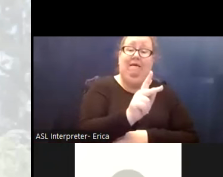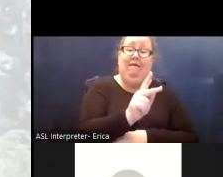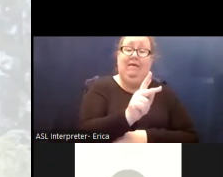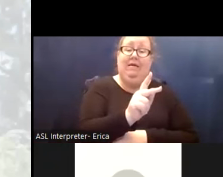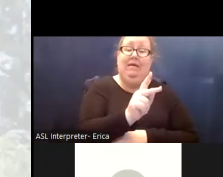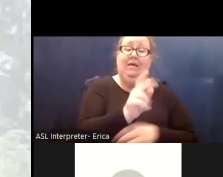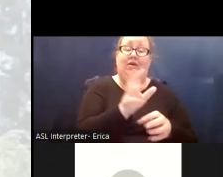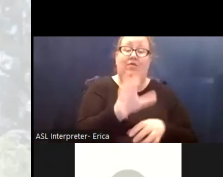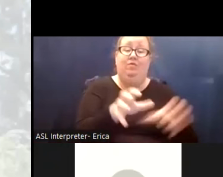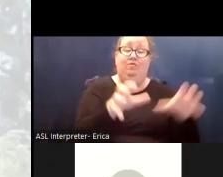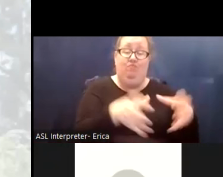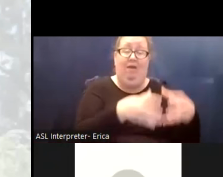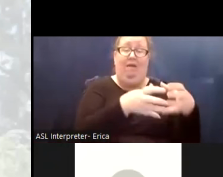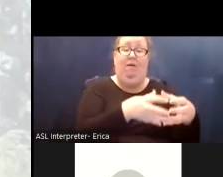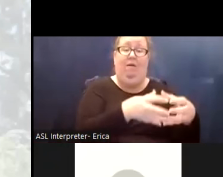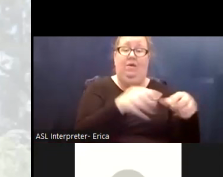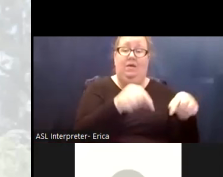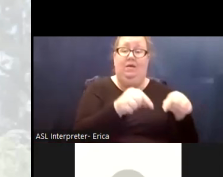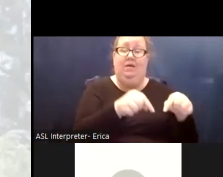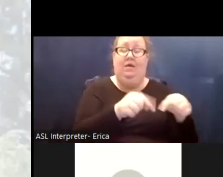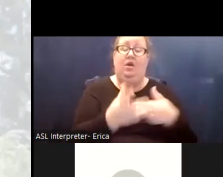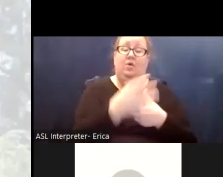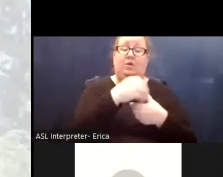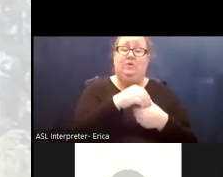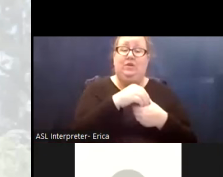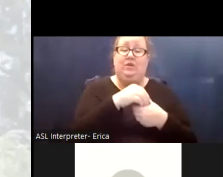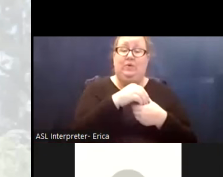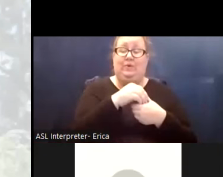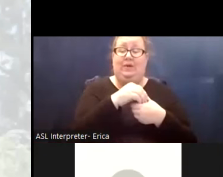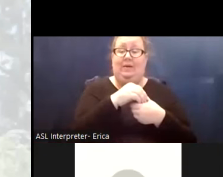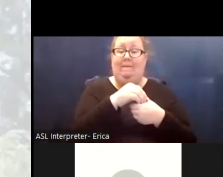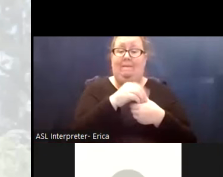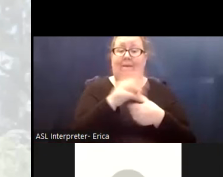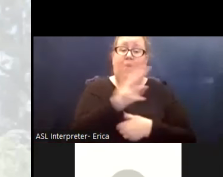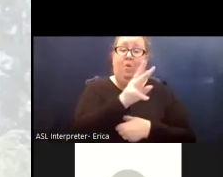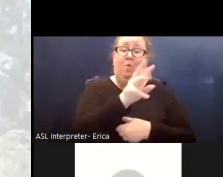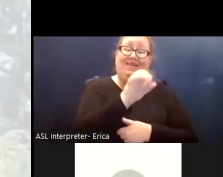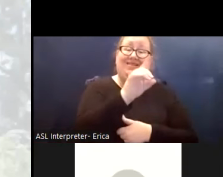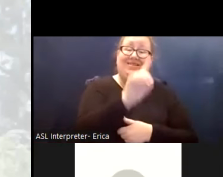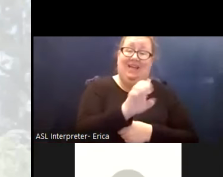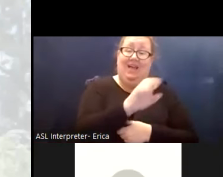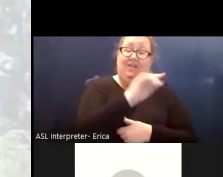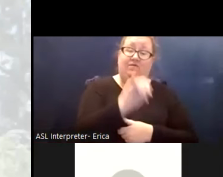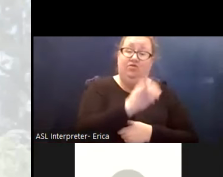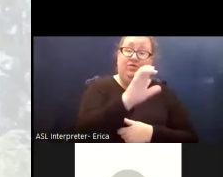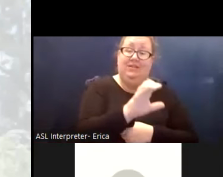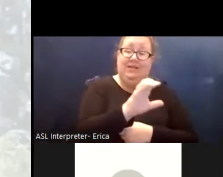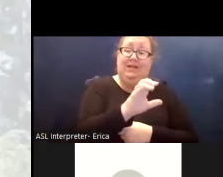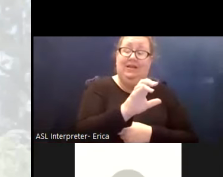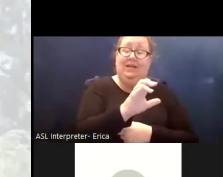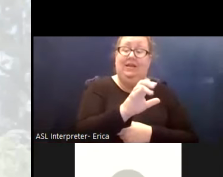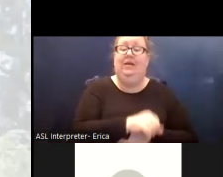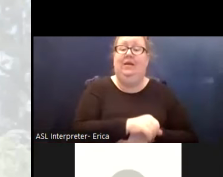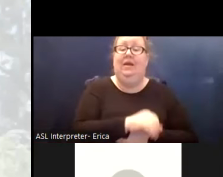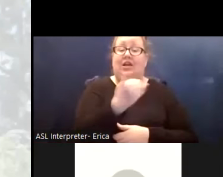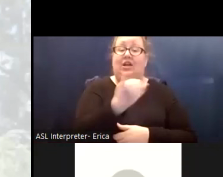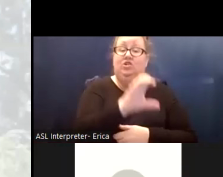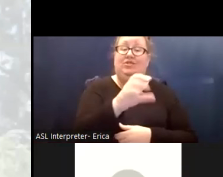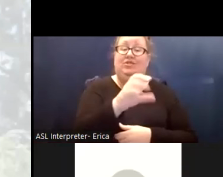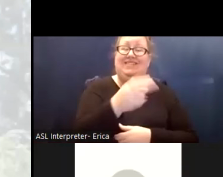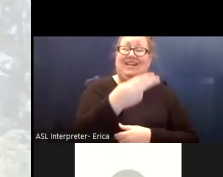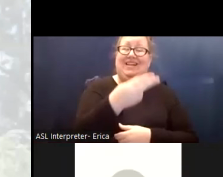breakout, which will include the west side of Jersey City, as well as Jersey City